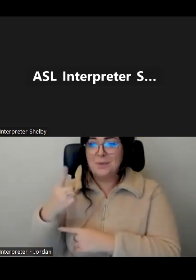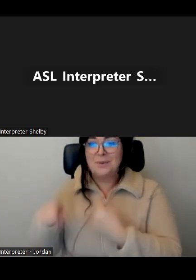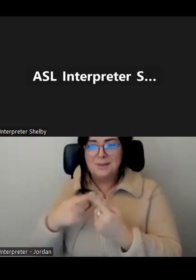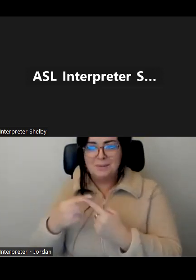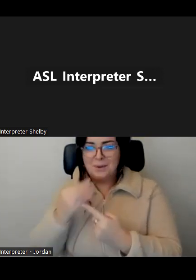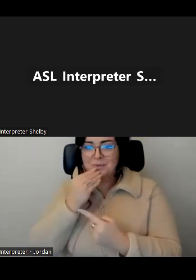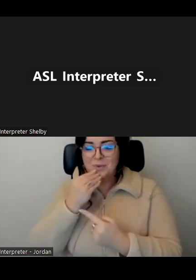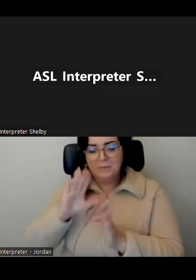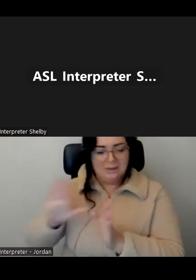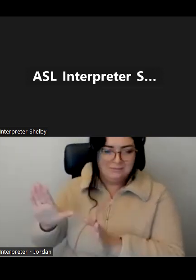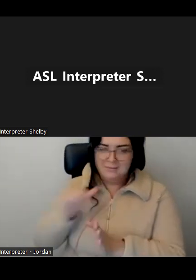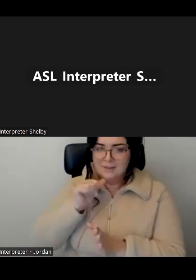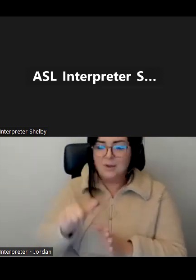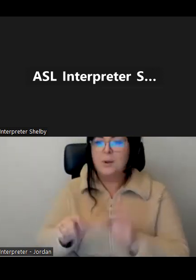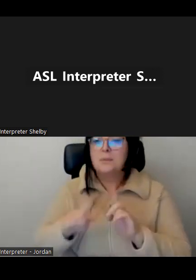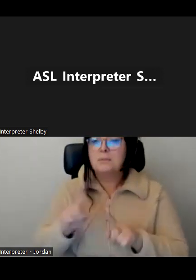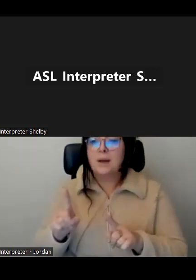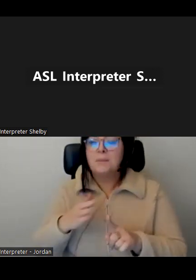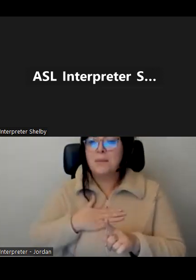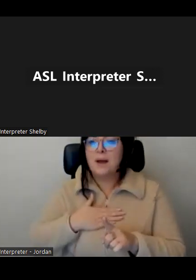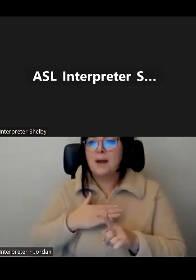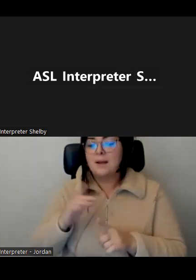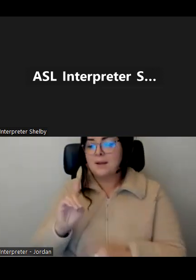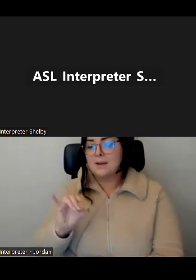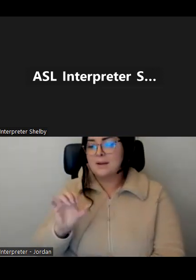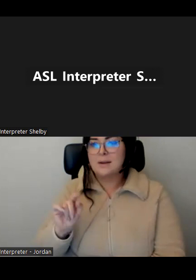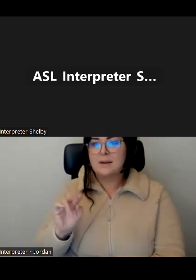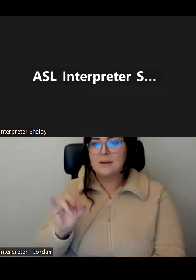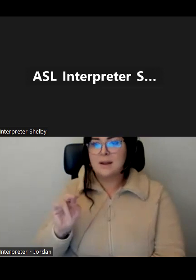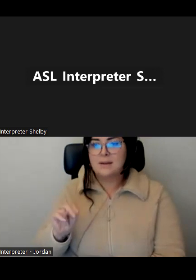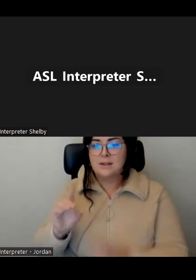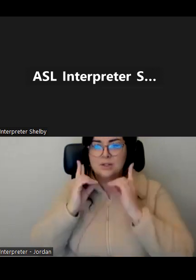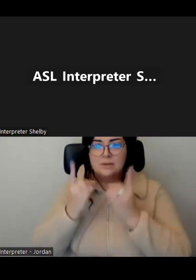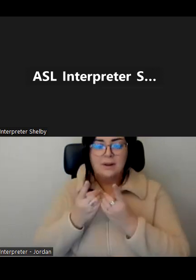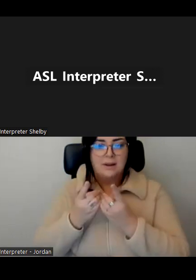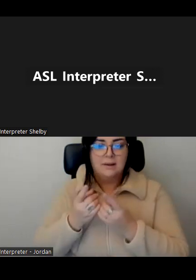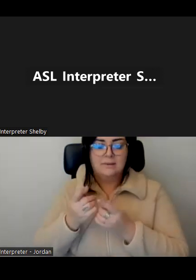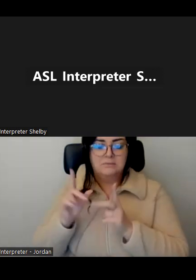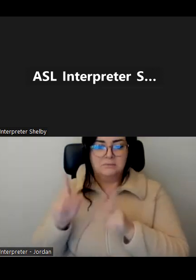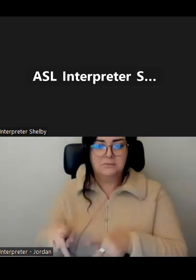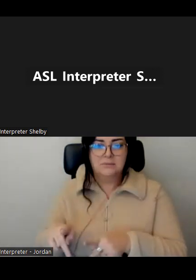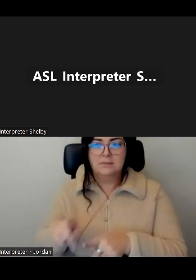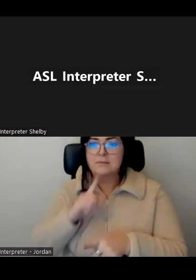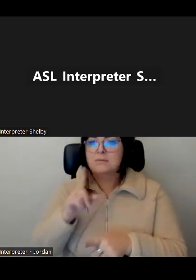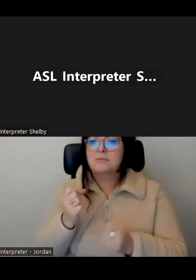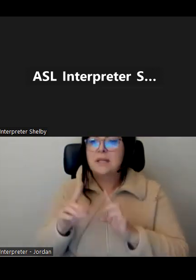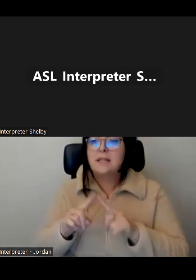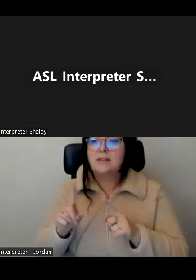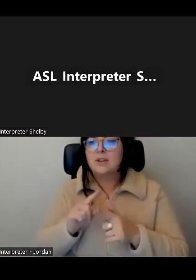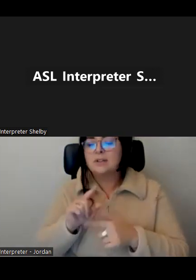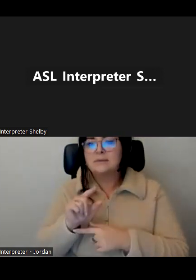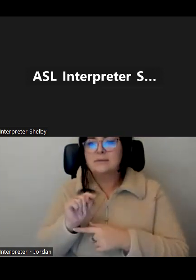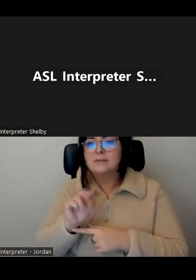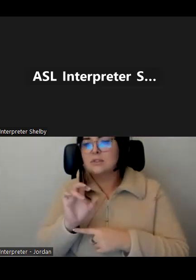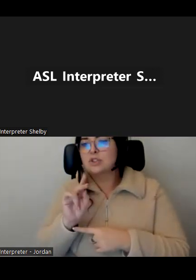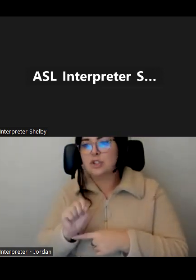won't. I've learned from my dietitian coworker, though, there's so many different tips and things that we can do to try